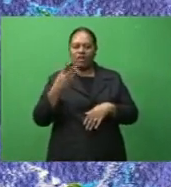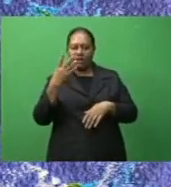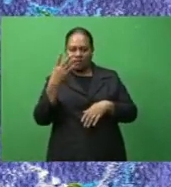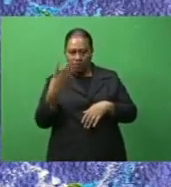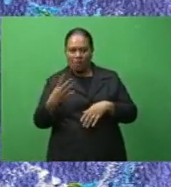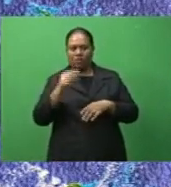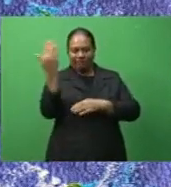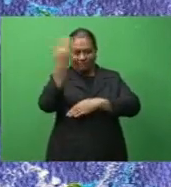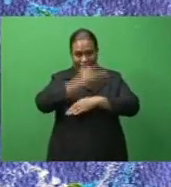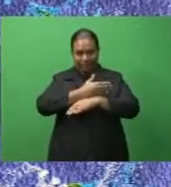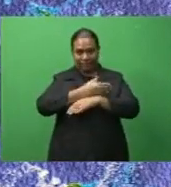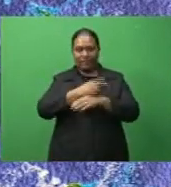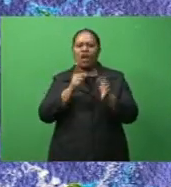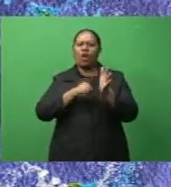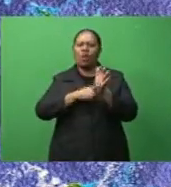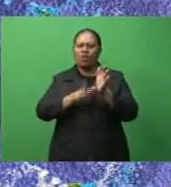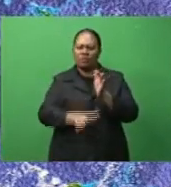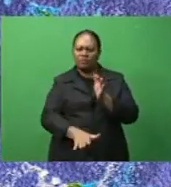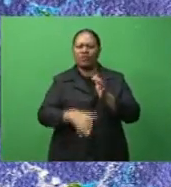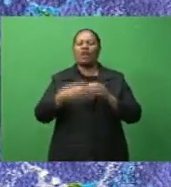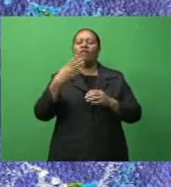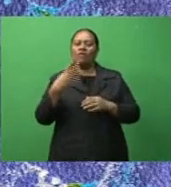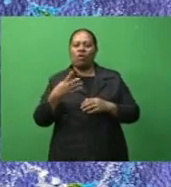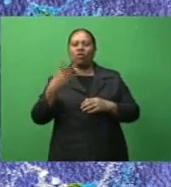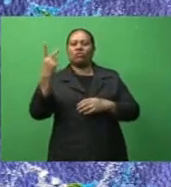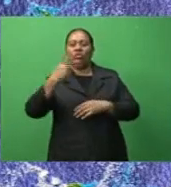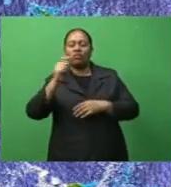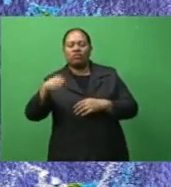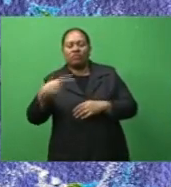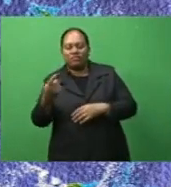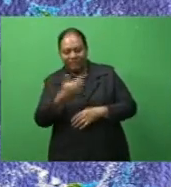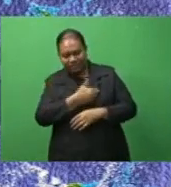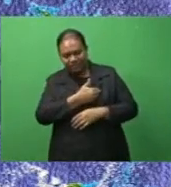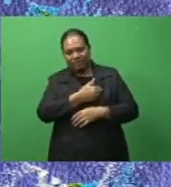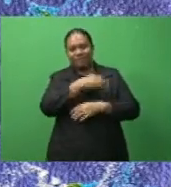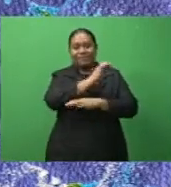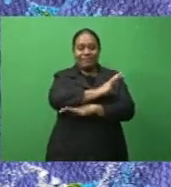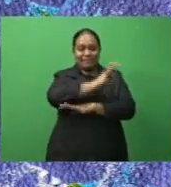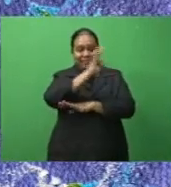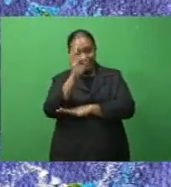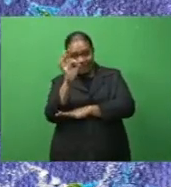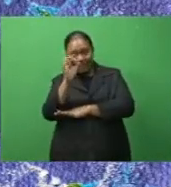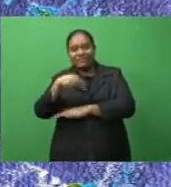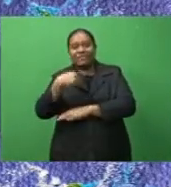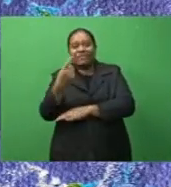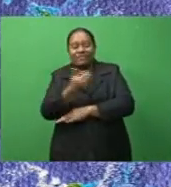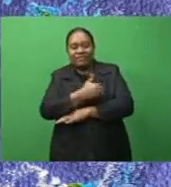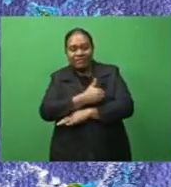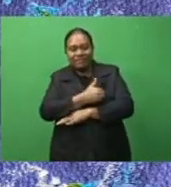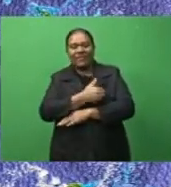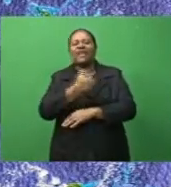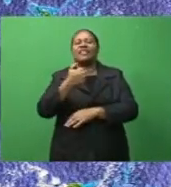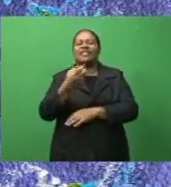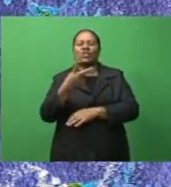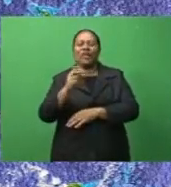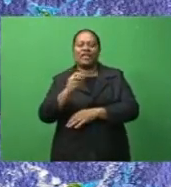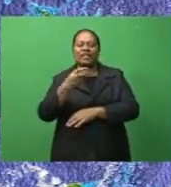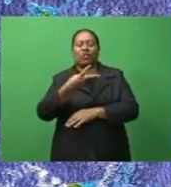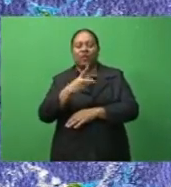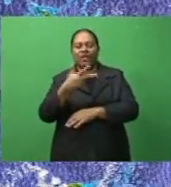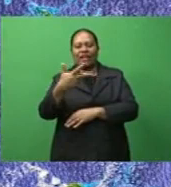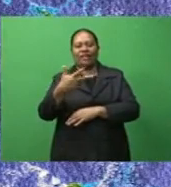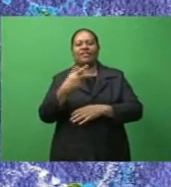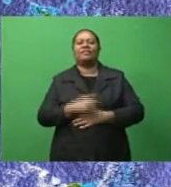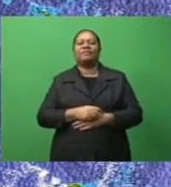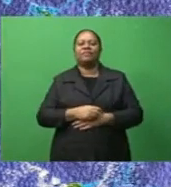tonight, followed by low tide at 4:12 tomorrow morning, followed by the sun peeping up over the horizon at 6:28 in the